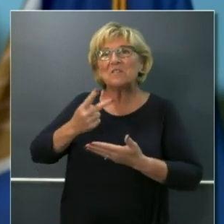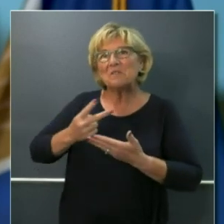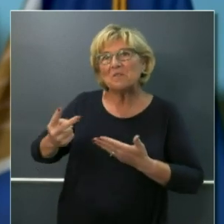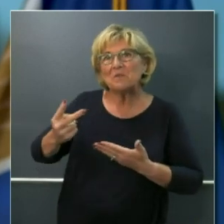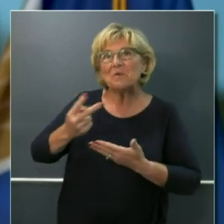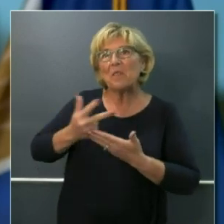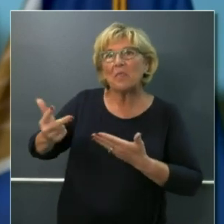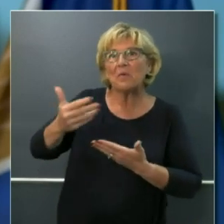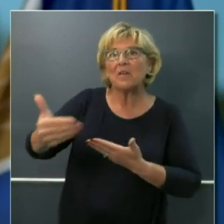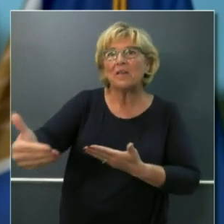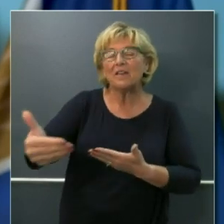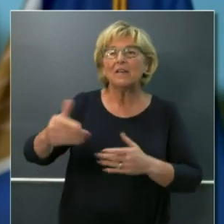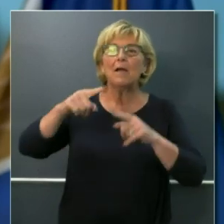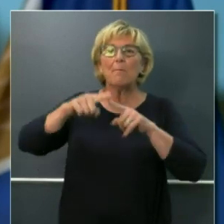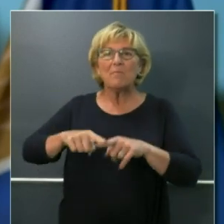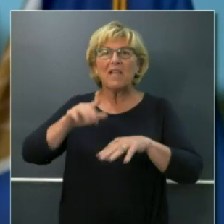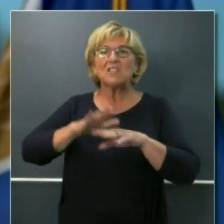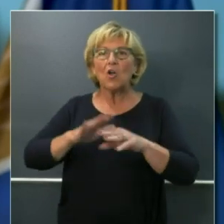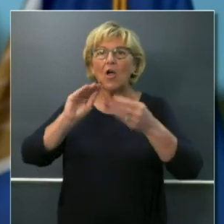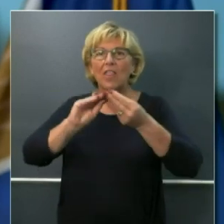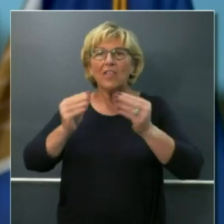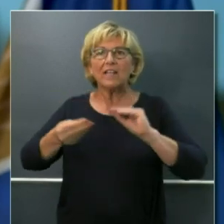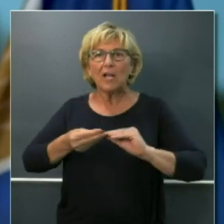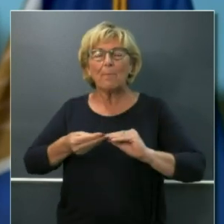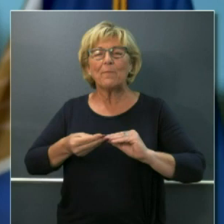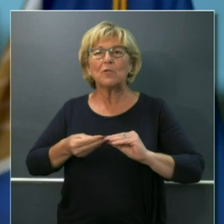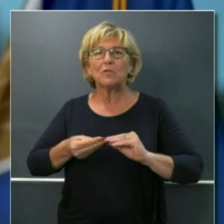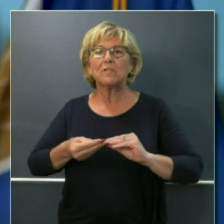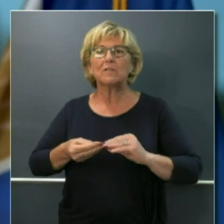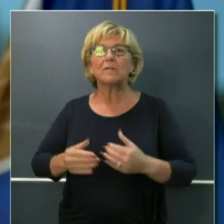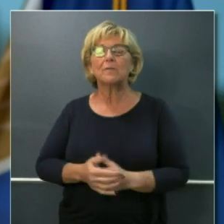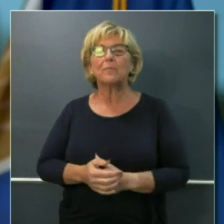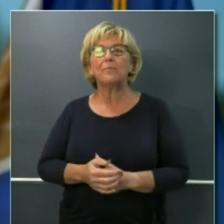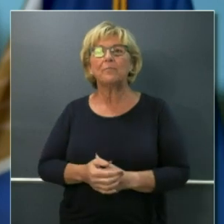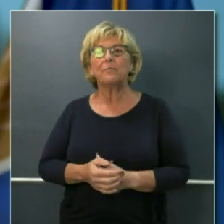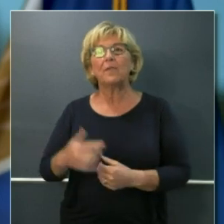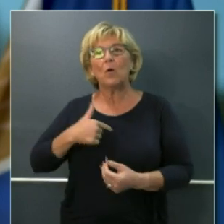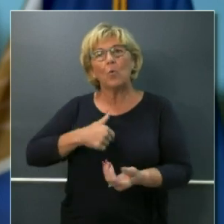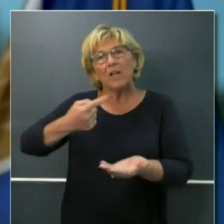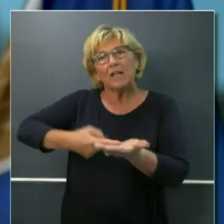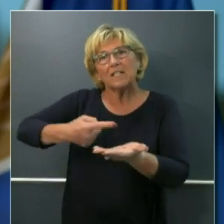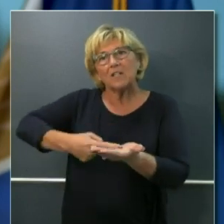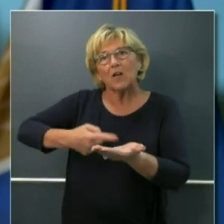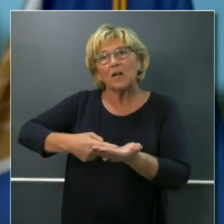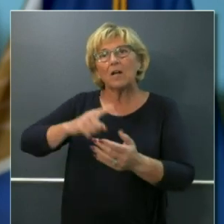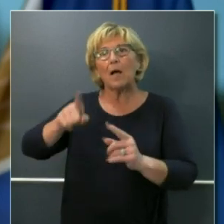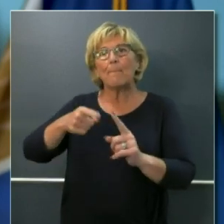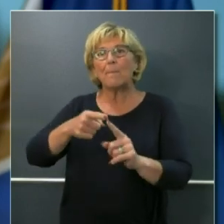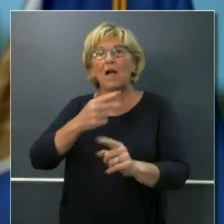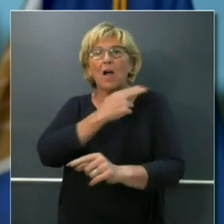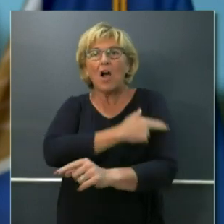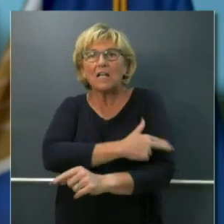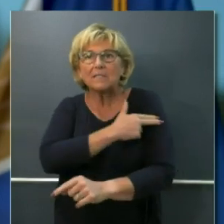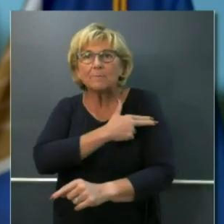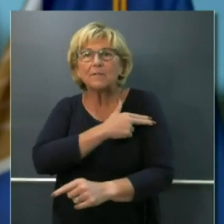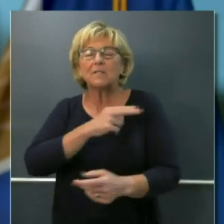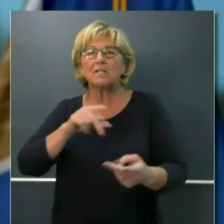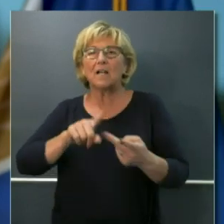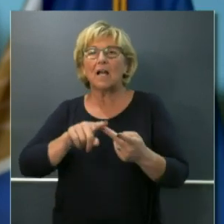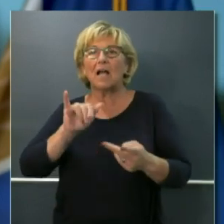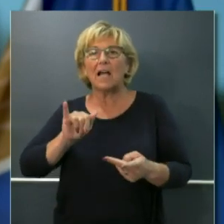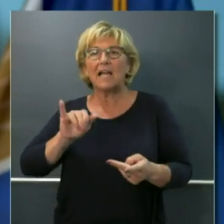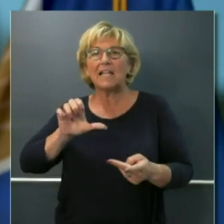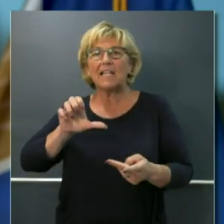data, based upon the indicators. We'll talk specifically about hospitalizations and